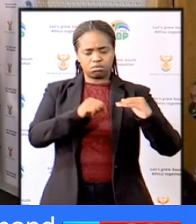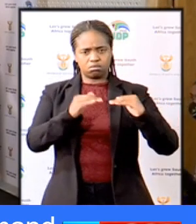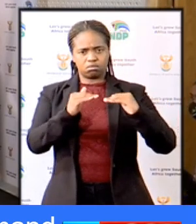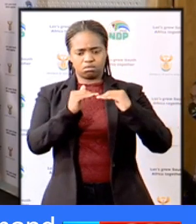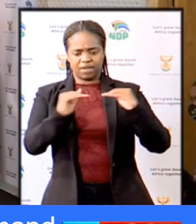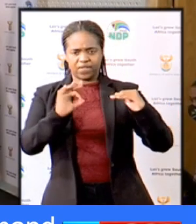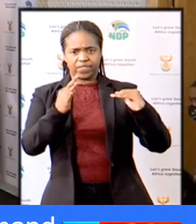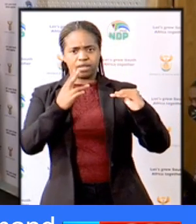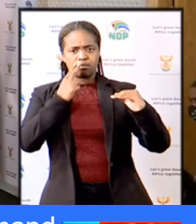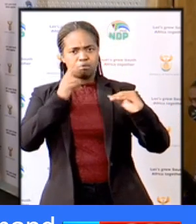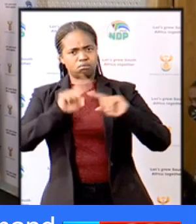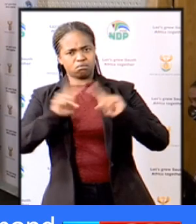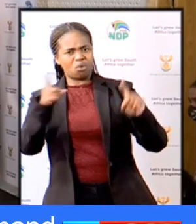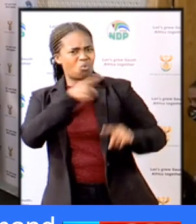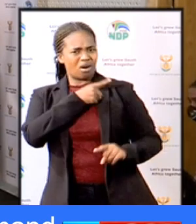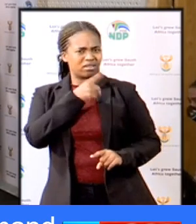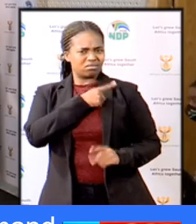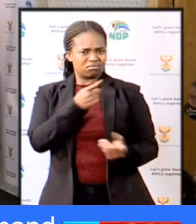these decisions?